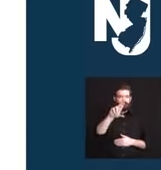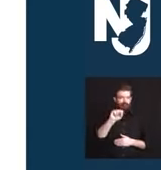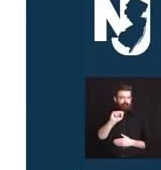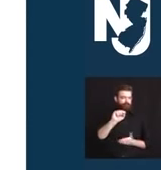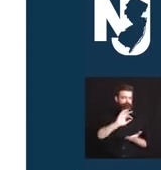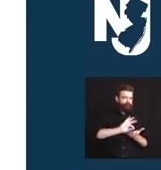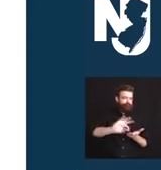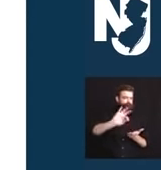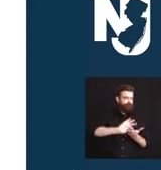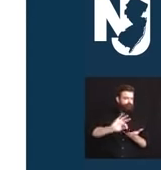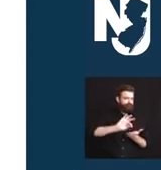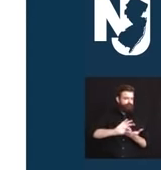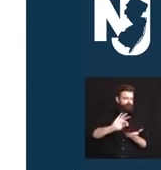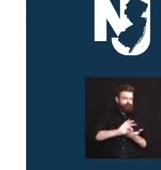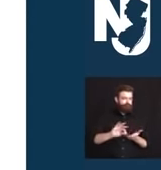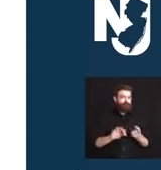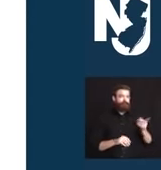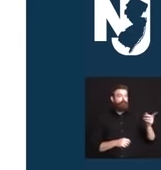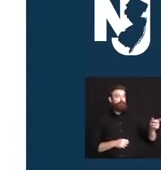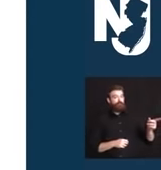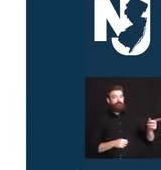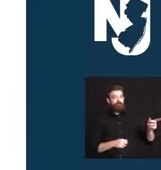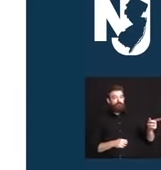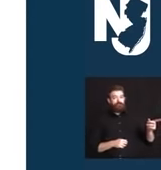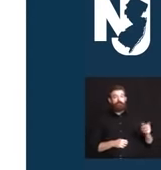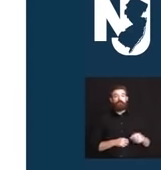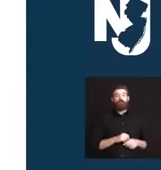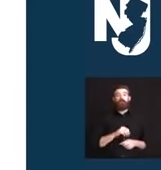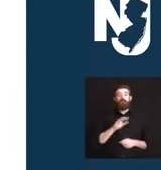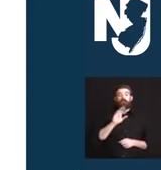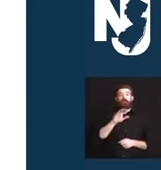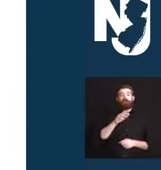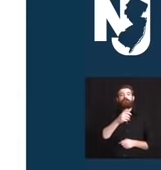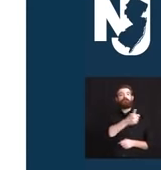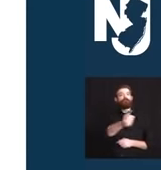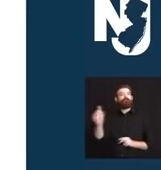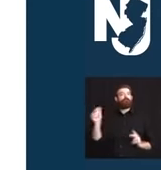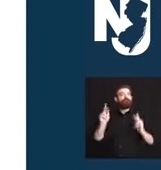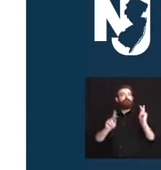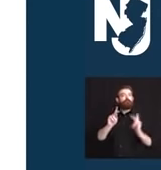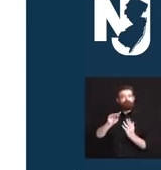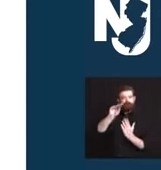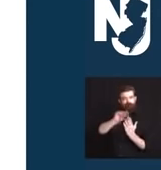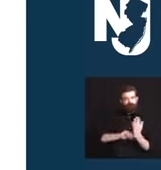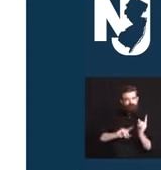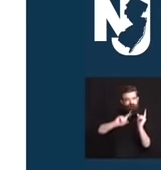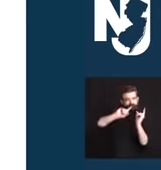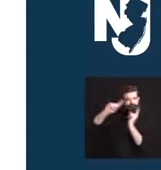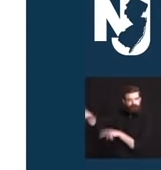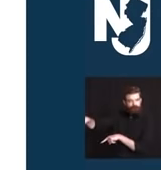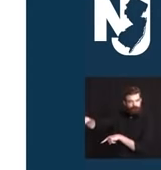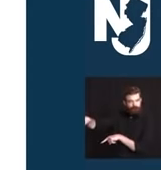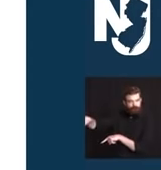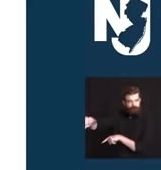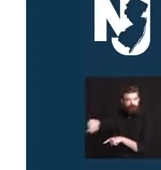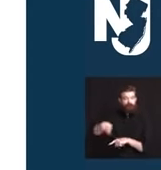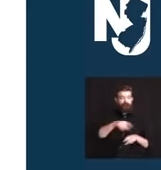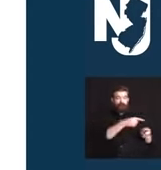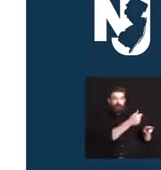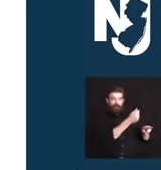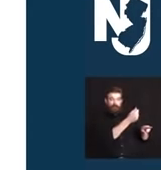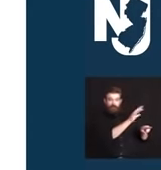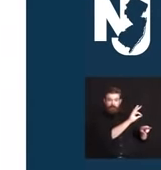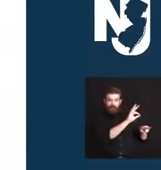we have exceeded the self-response rate of the 1990, the 2000, and the 2010 censuses, and that more